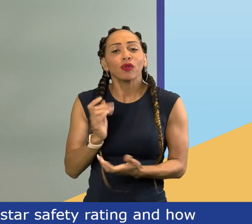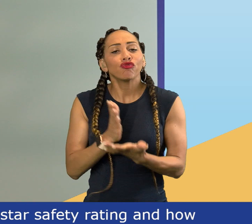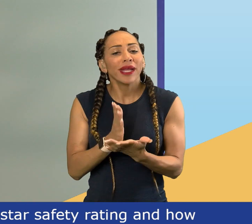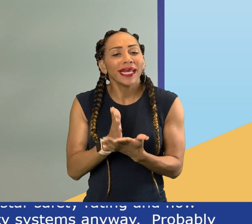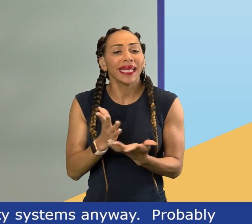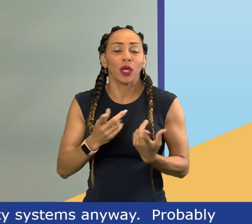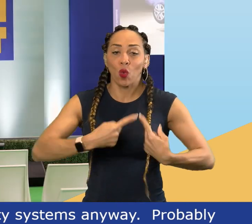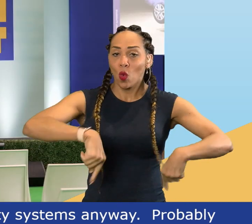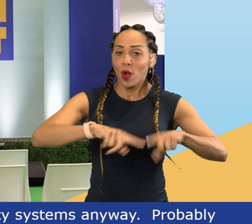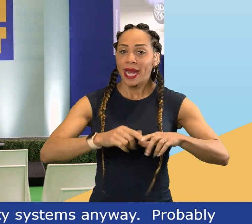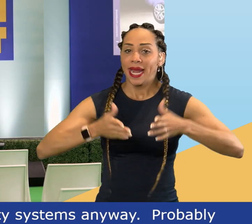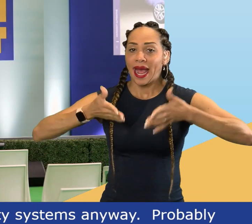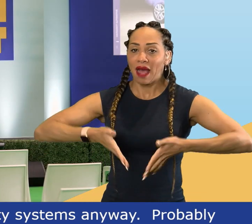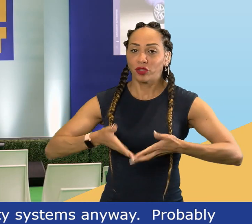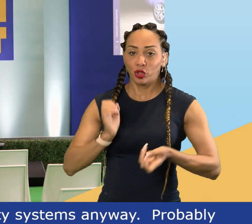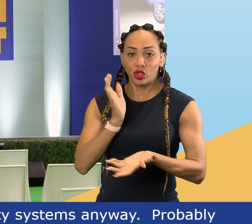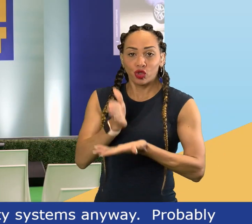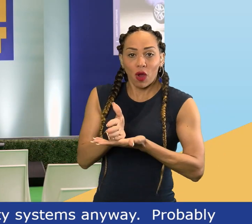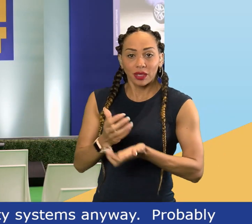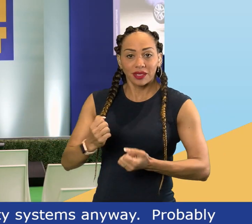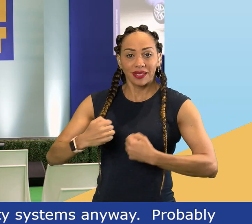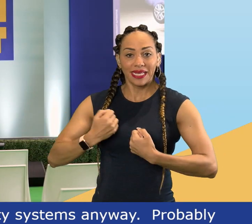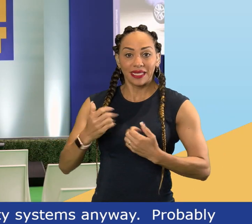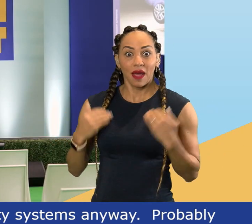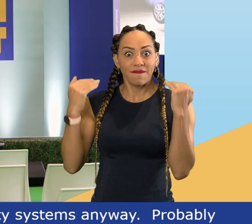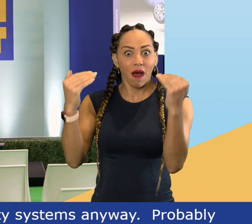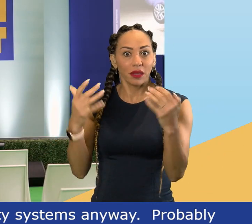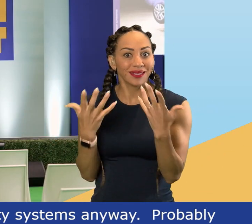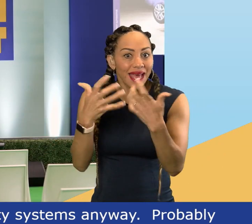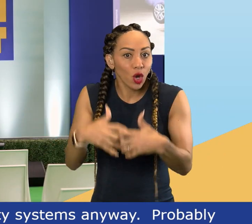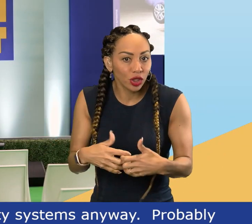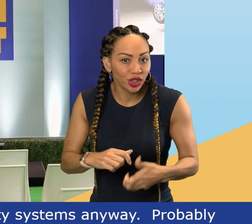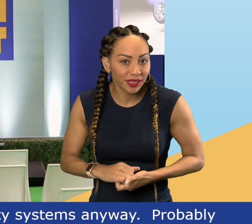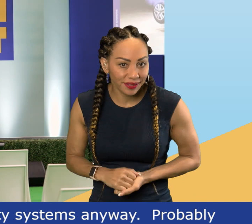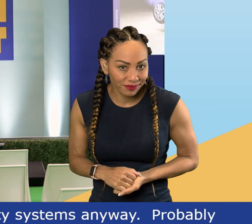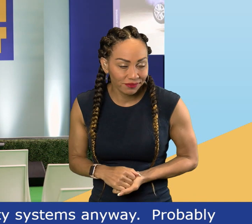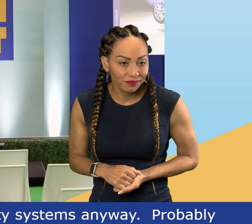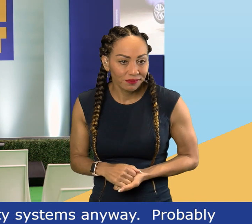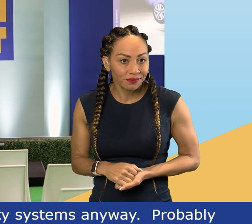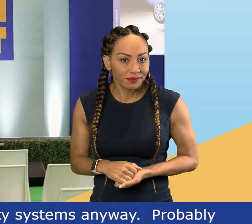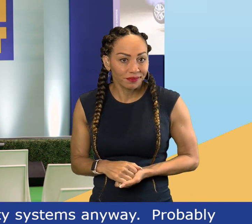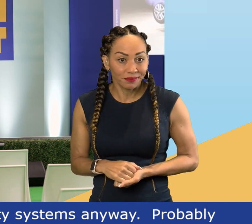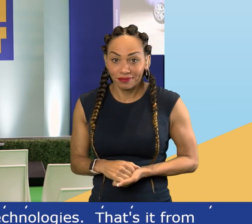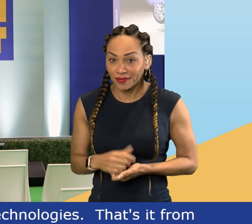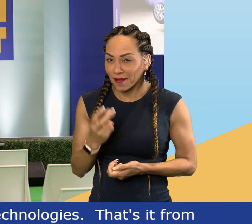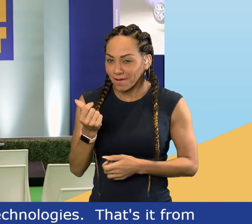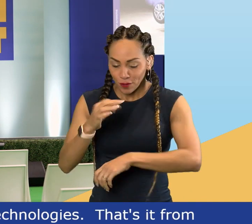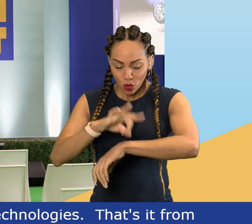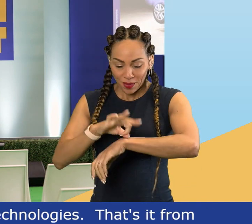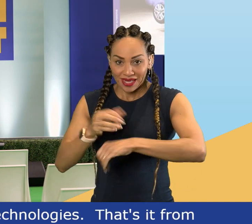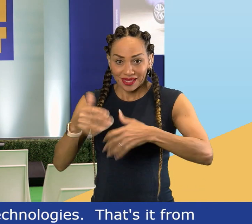these technologies. That's it from us, but do we have any questions? Yeah, we've got a couple of minutes left if anyone has any questions.